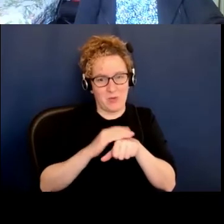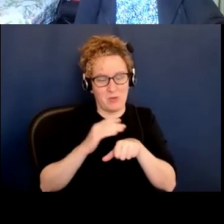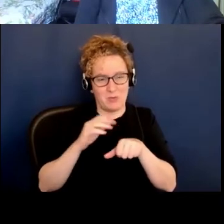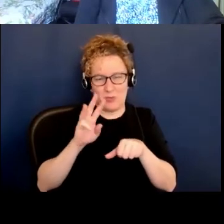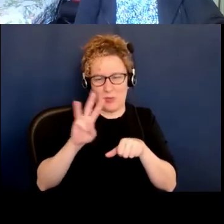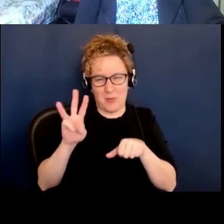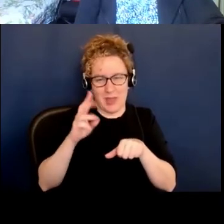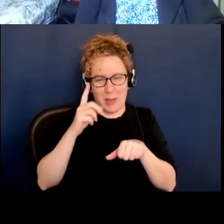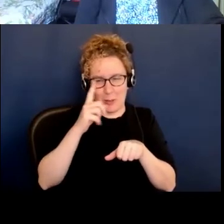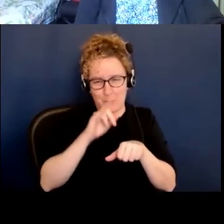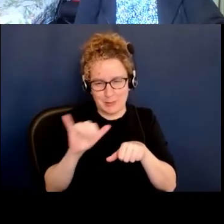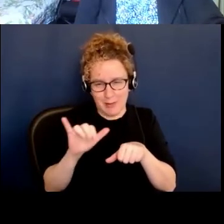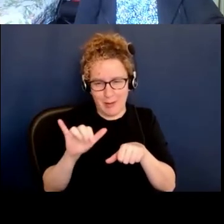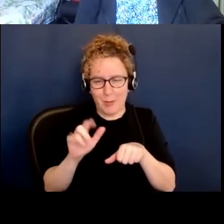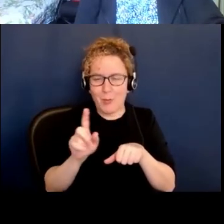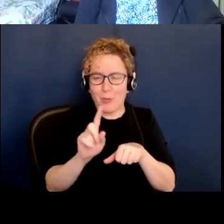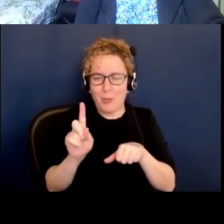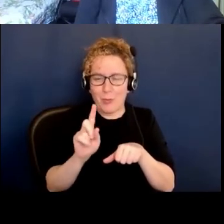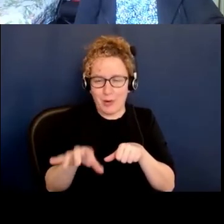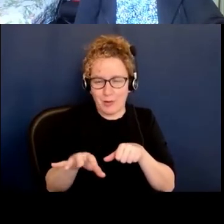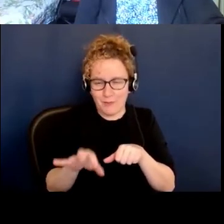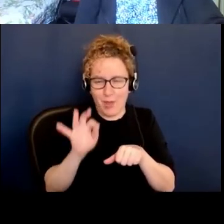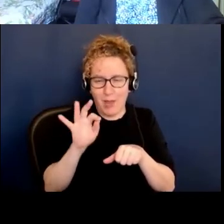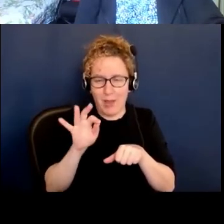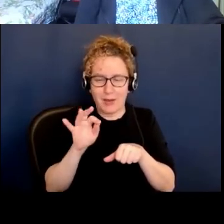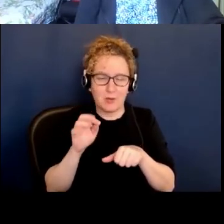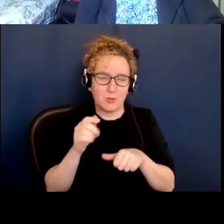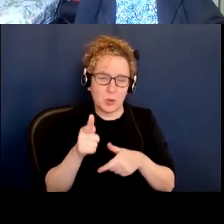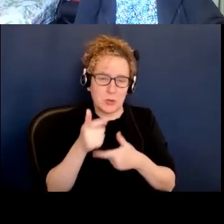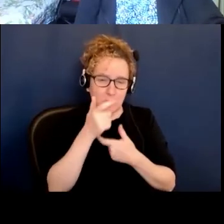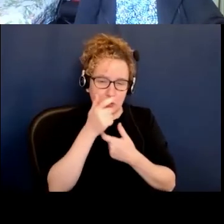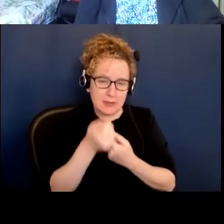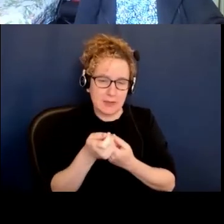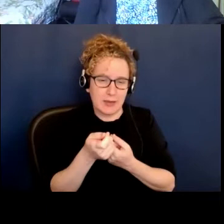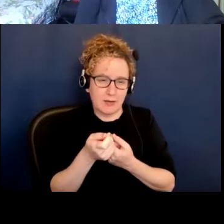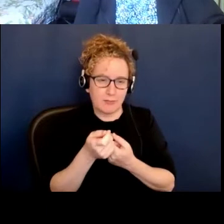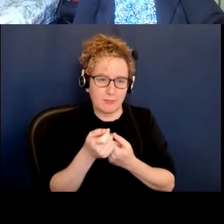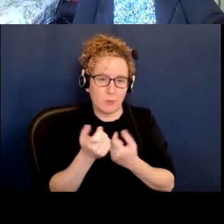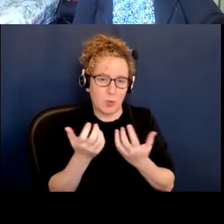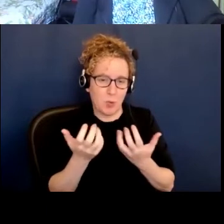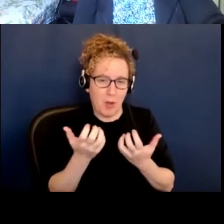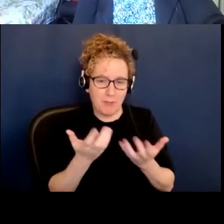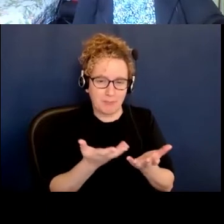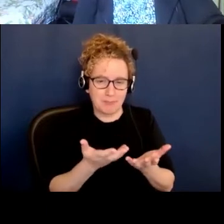and where you can find what you may be most interested in or looking for.